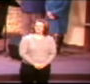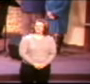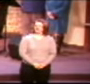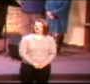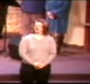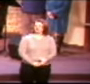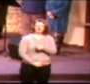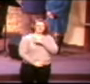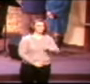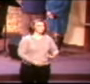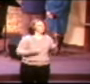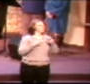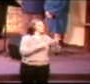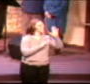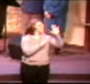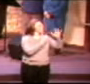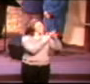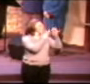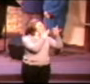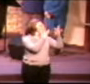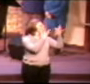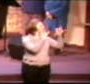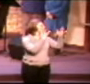Lord, let your